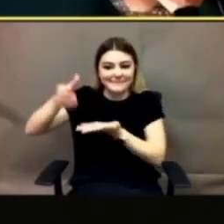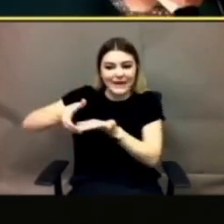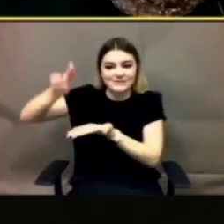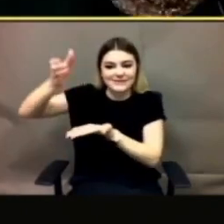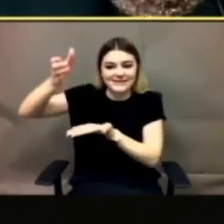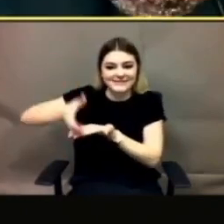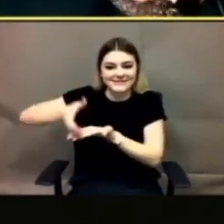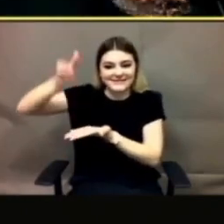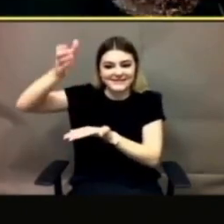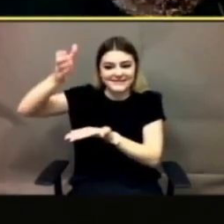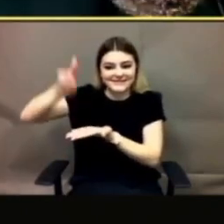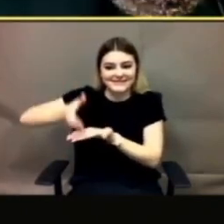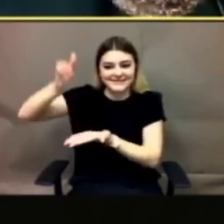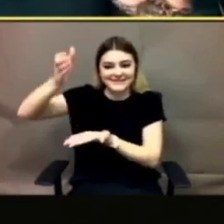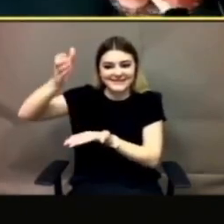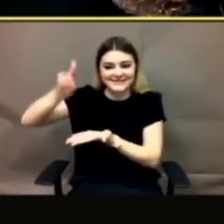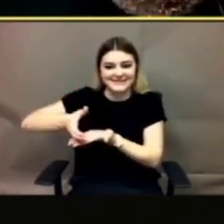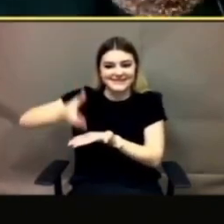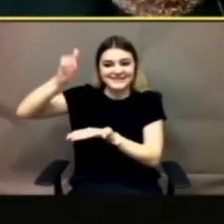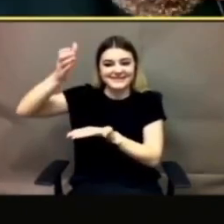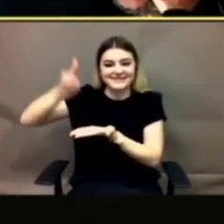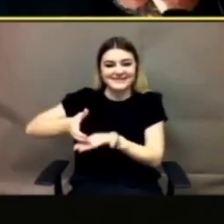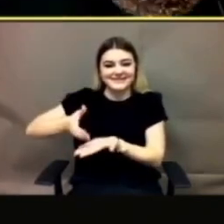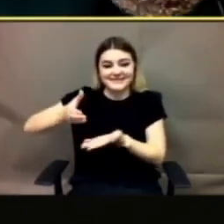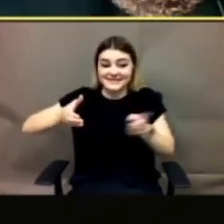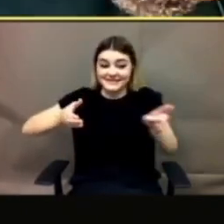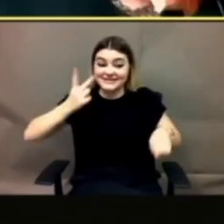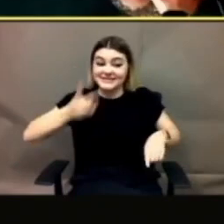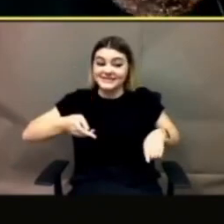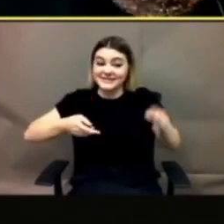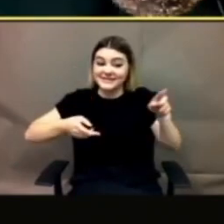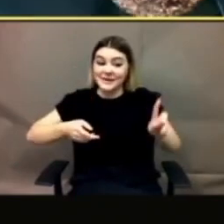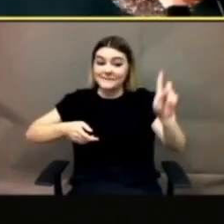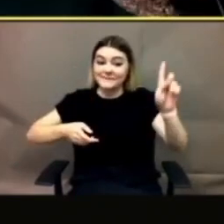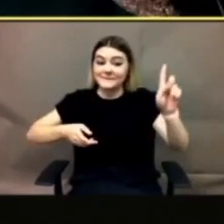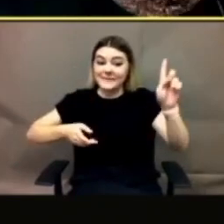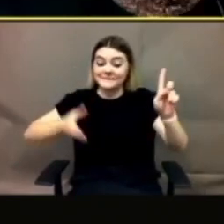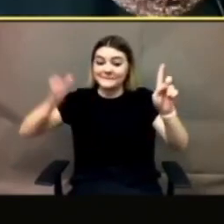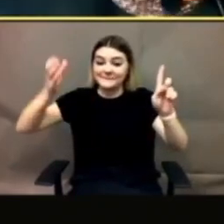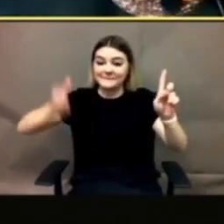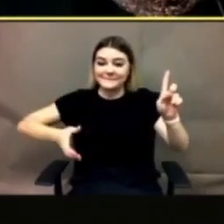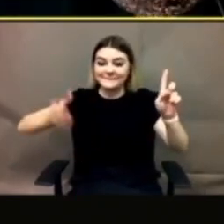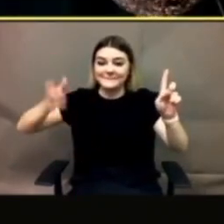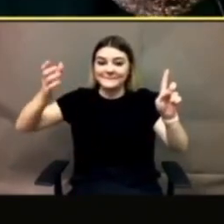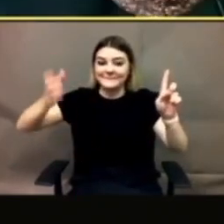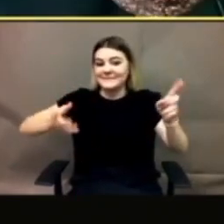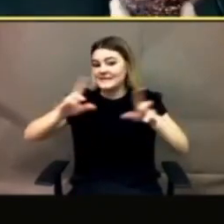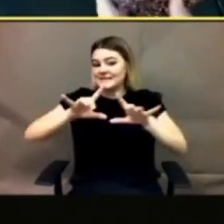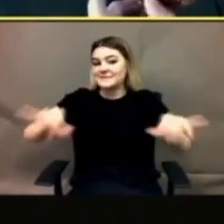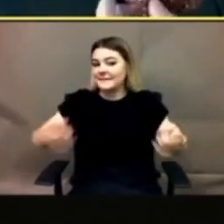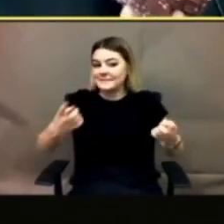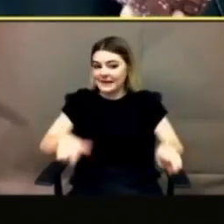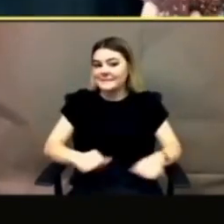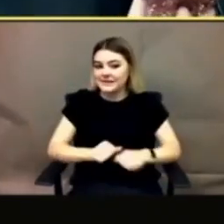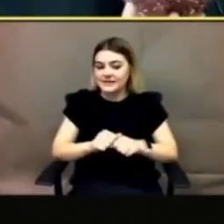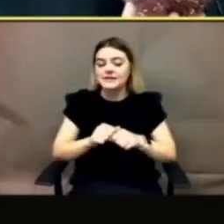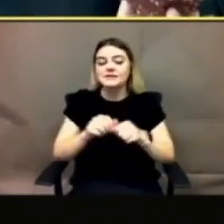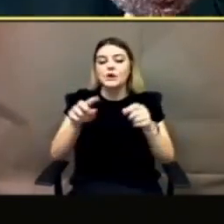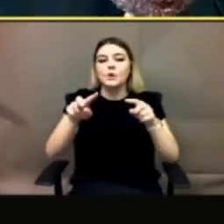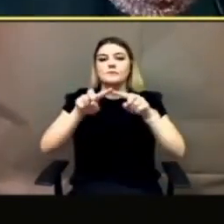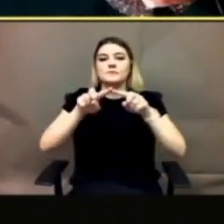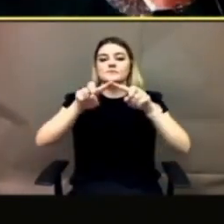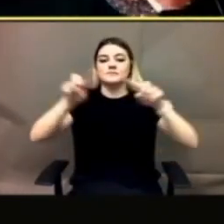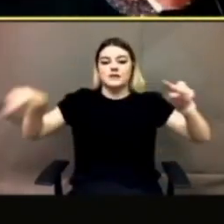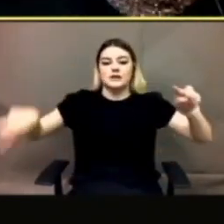Oh, that's actually pretty fun. So I'm just counting fox bounces by completing the circuit between the fox